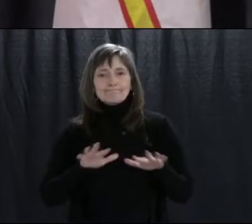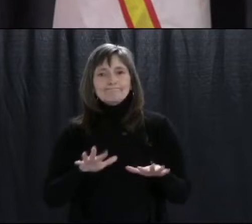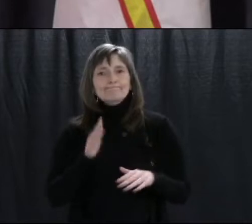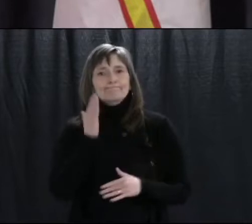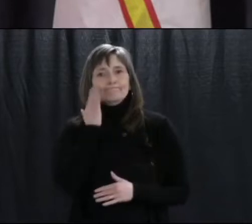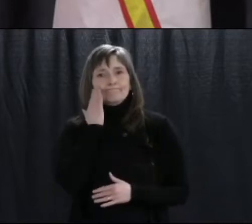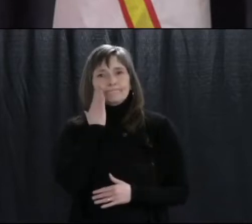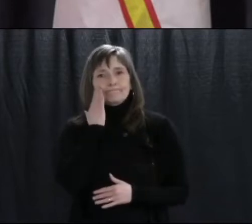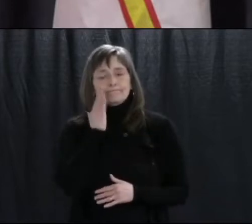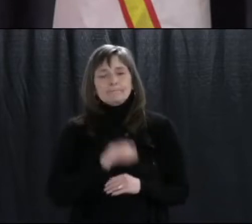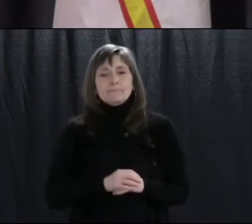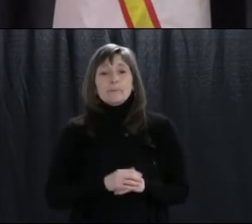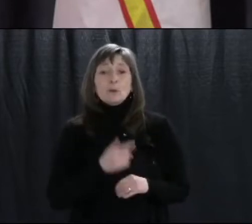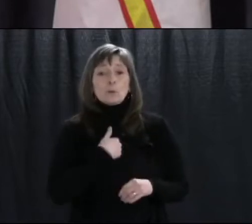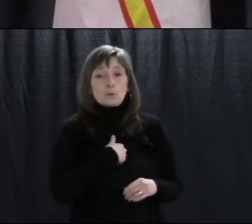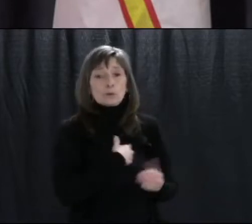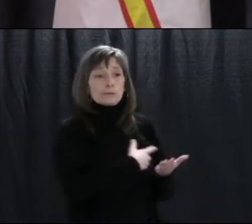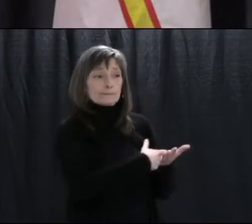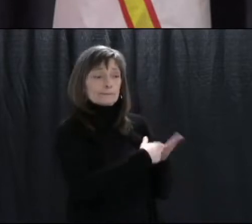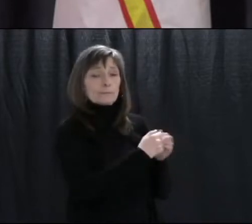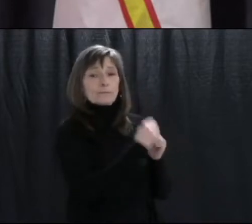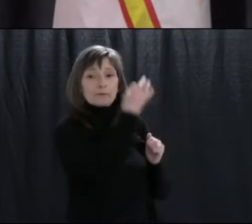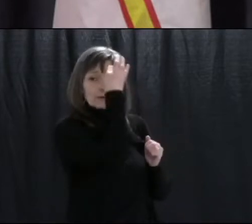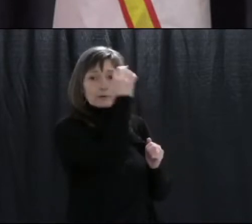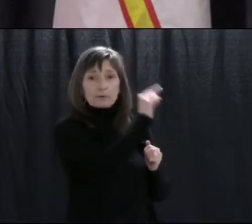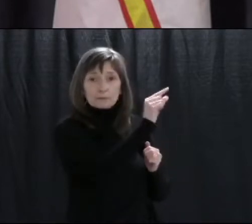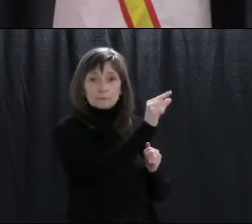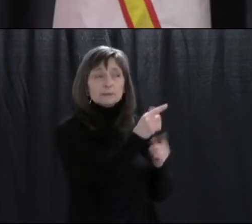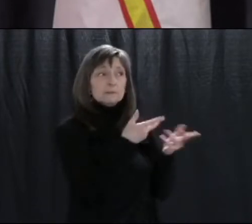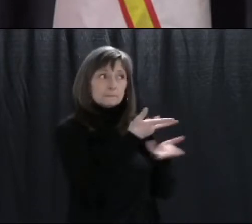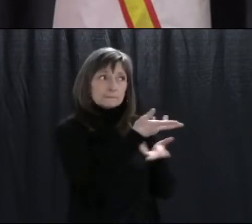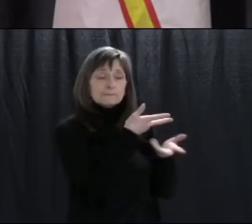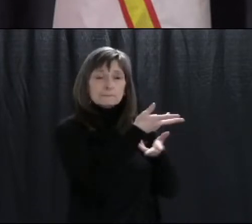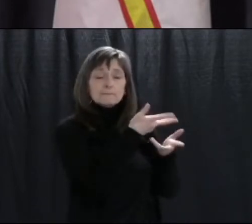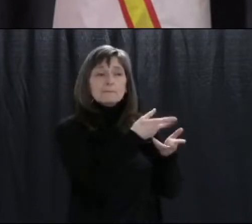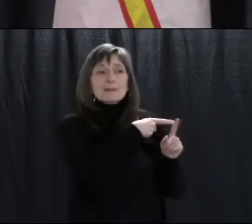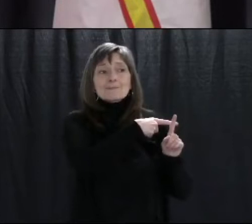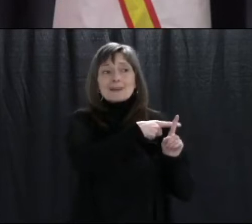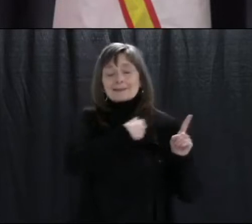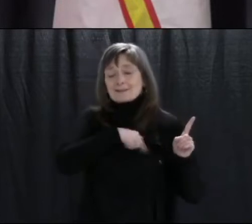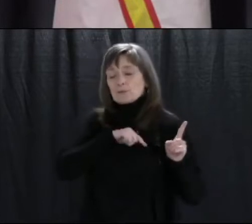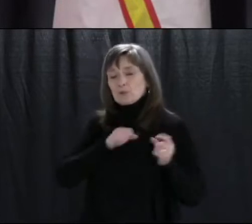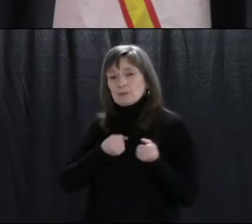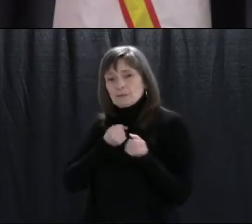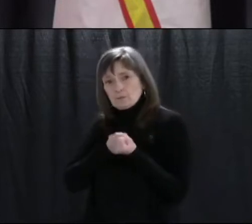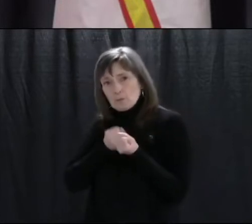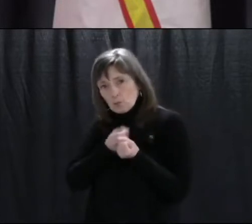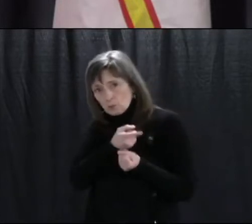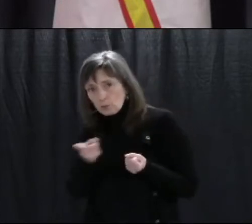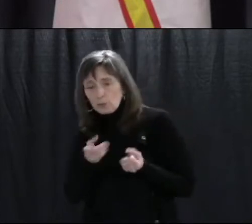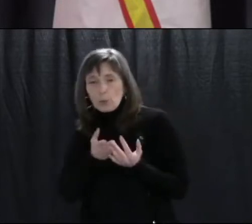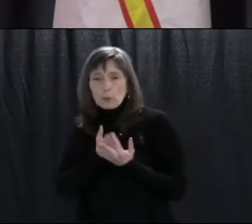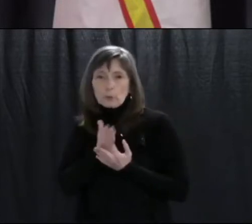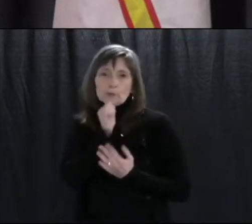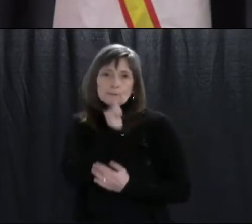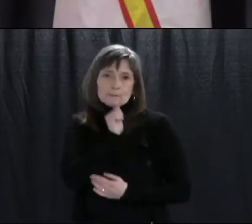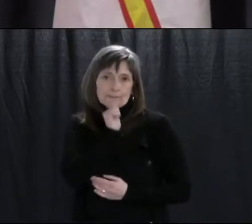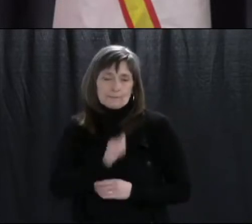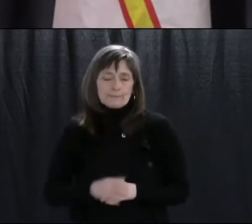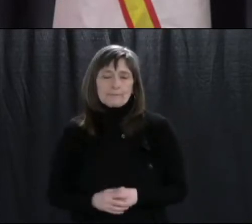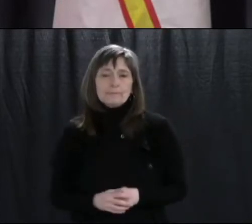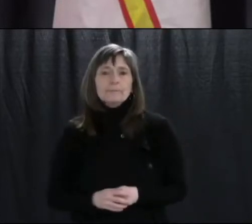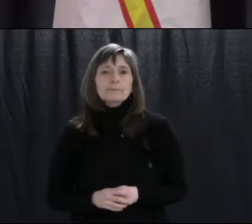working with the federal government. Our government continues to put supports in place to help you through this. We must all